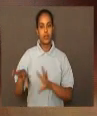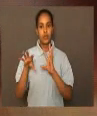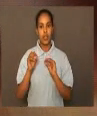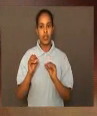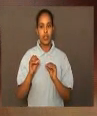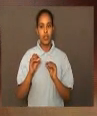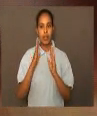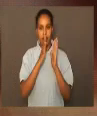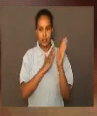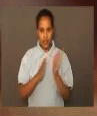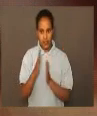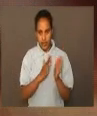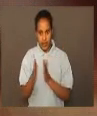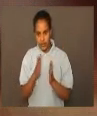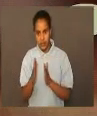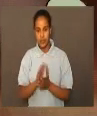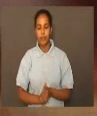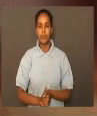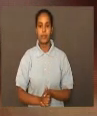Students, let's get ready.